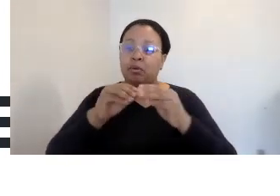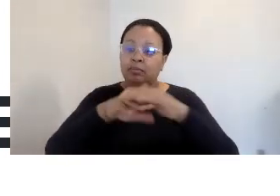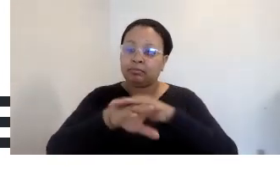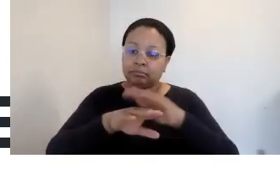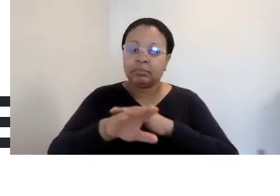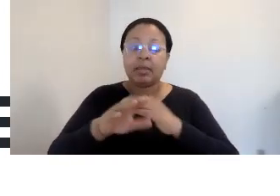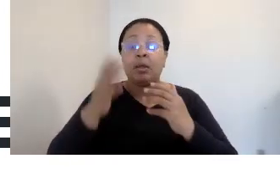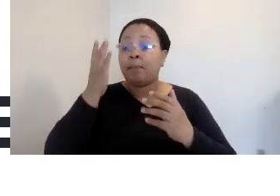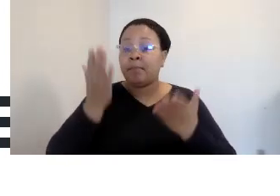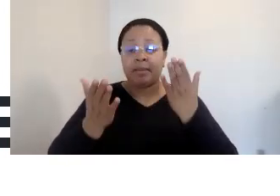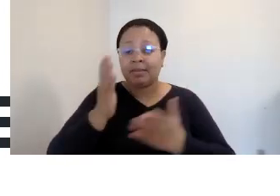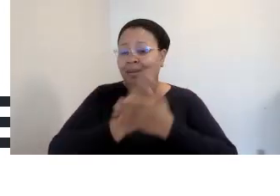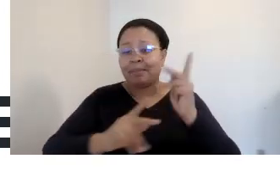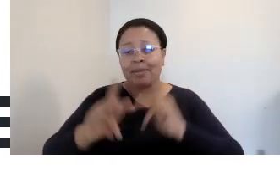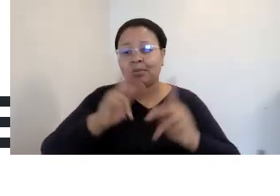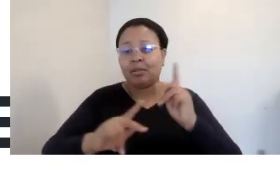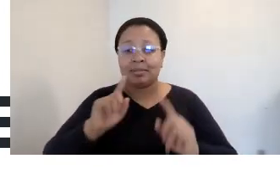fluent in ASL